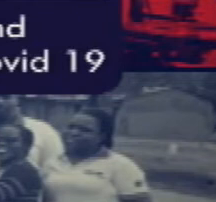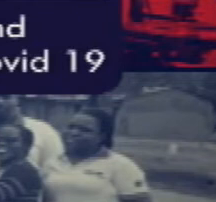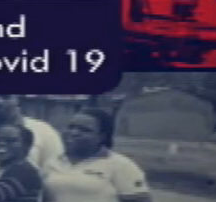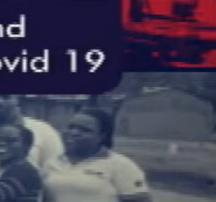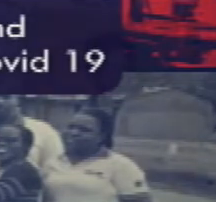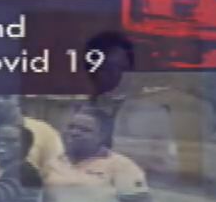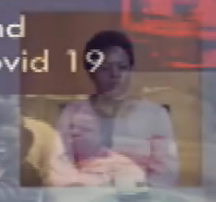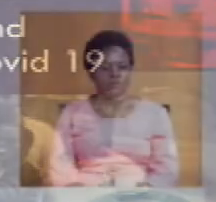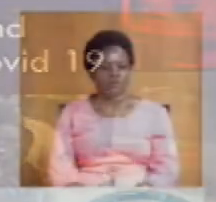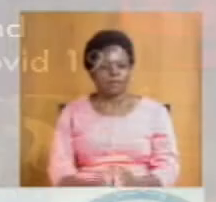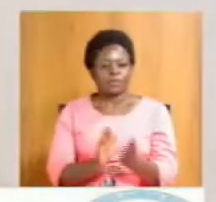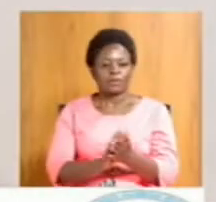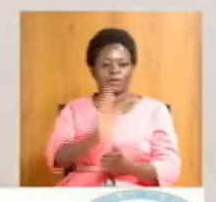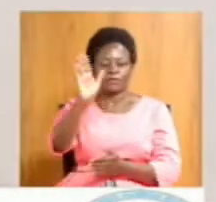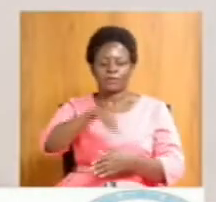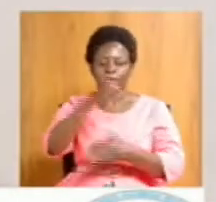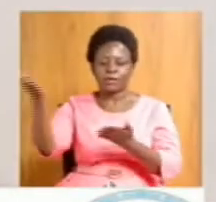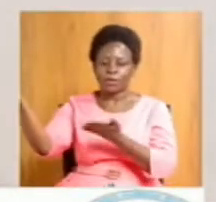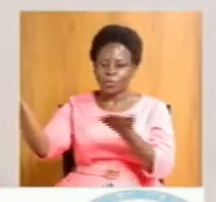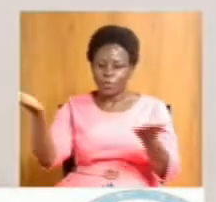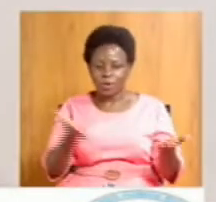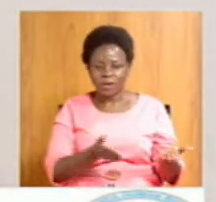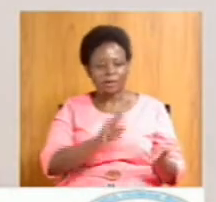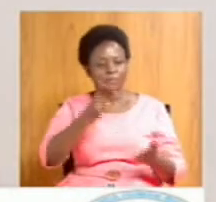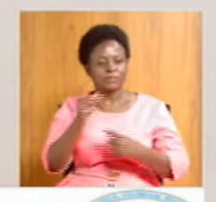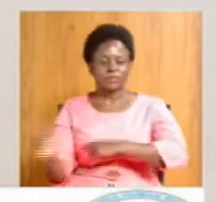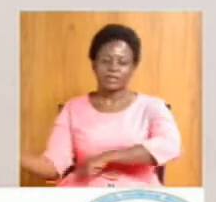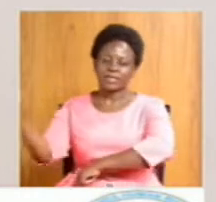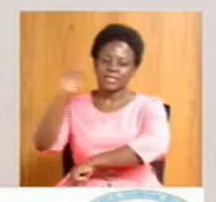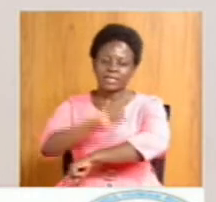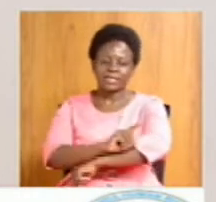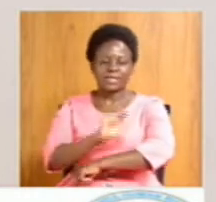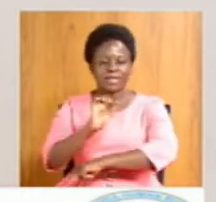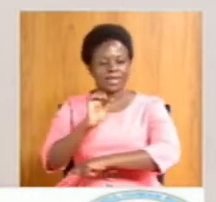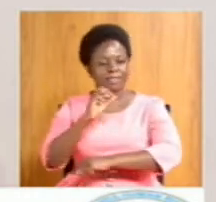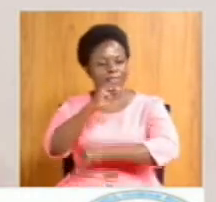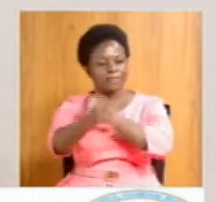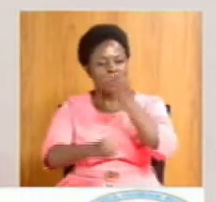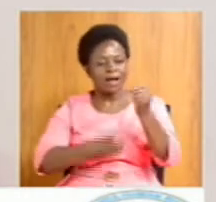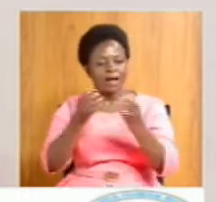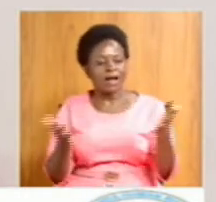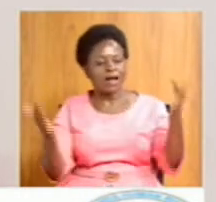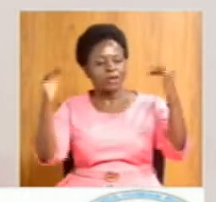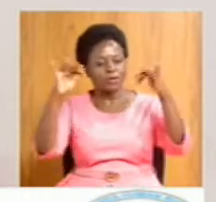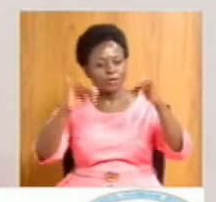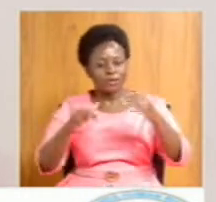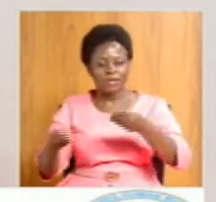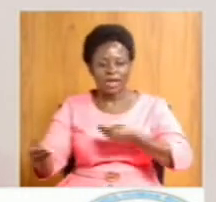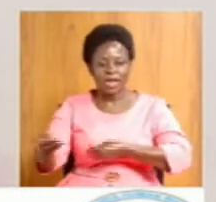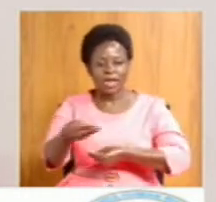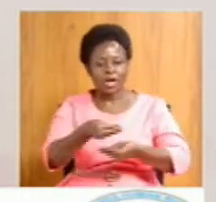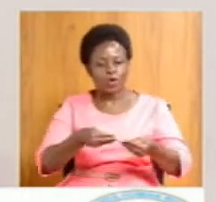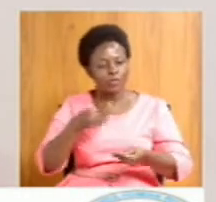Good afternoon and welcome to the second day of the eighth annual national conference on economic social